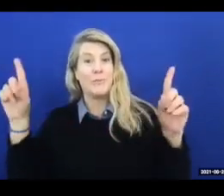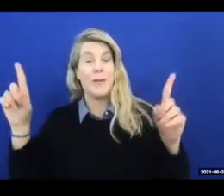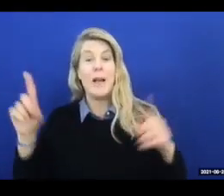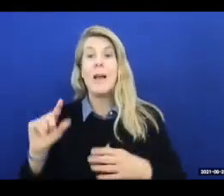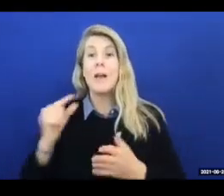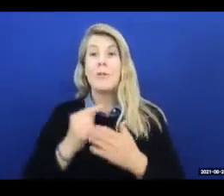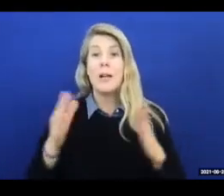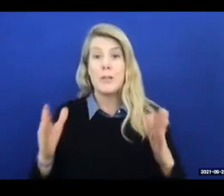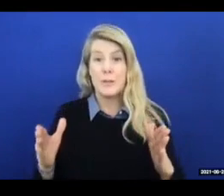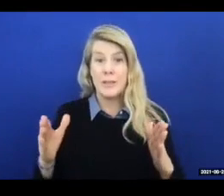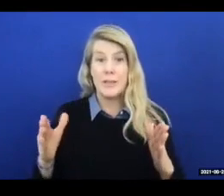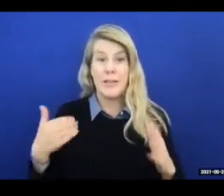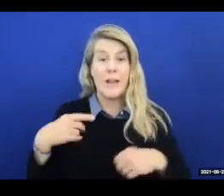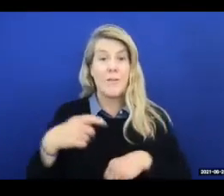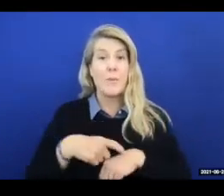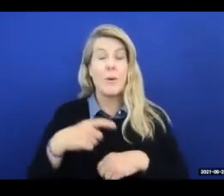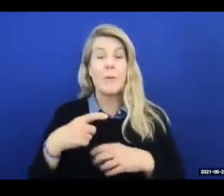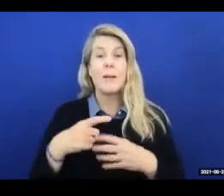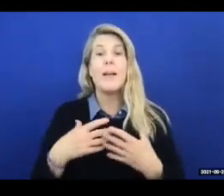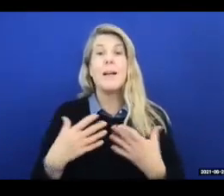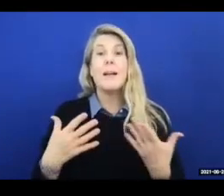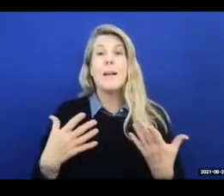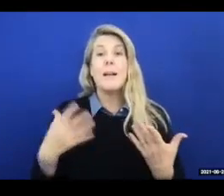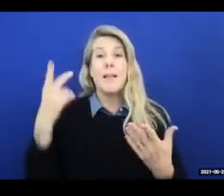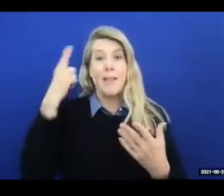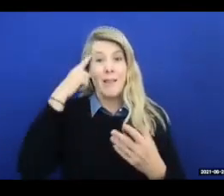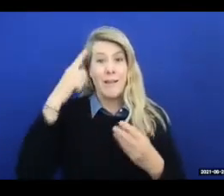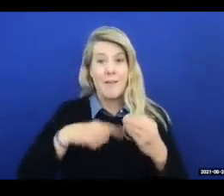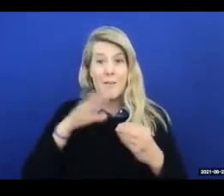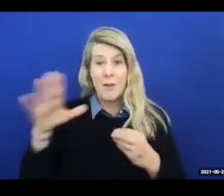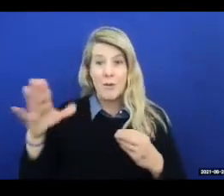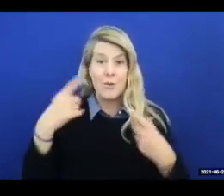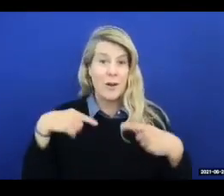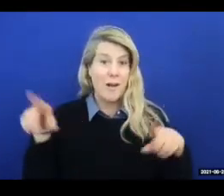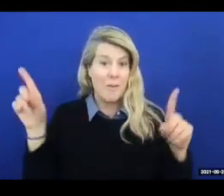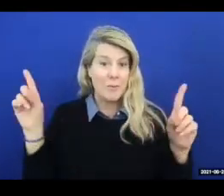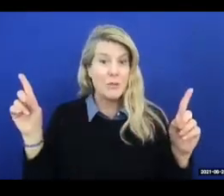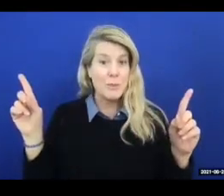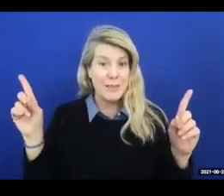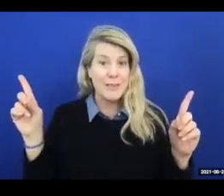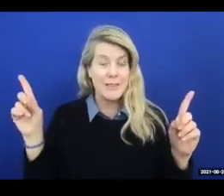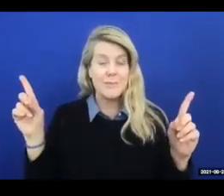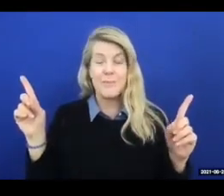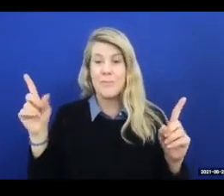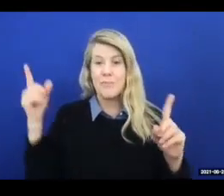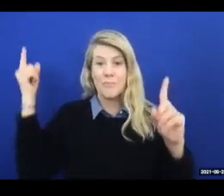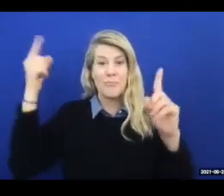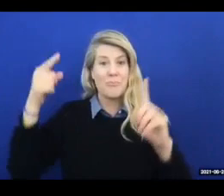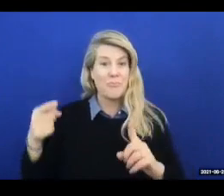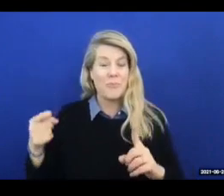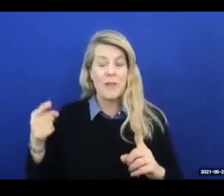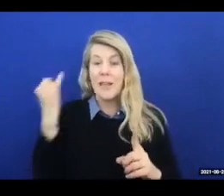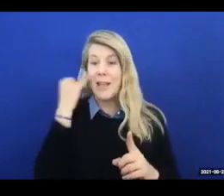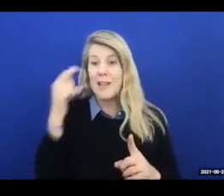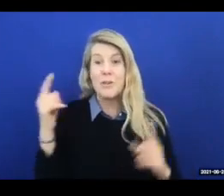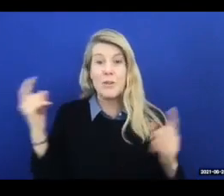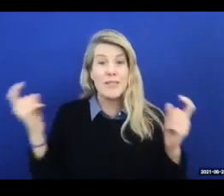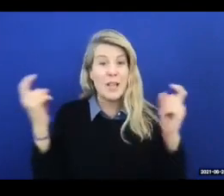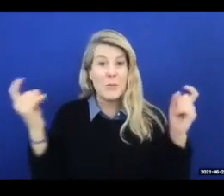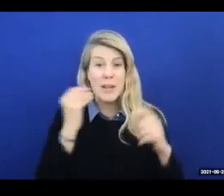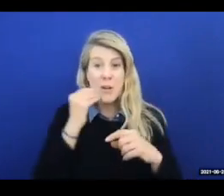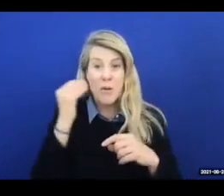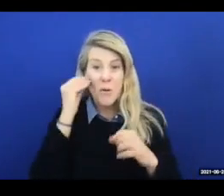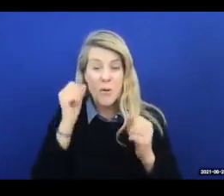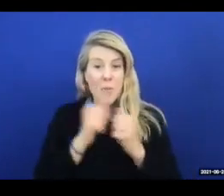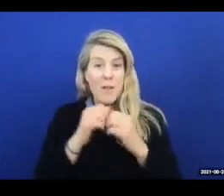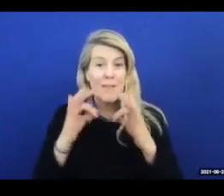Graduates, take a moment to savor your accomplishments. For those of you celebrating at home with your family